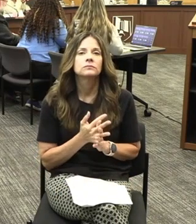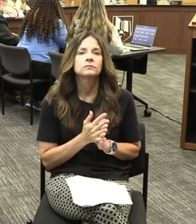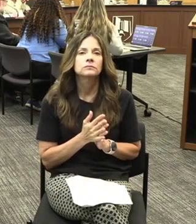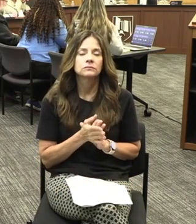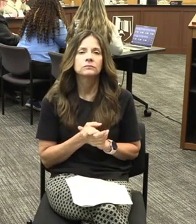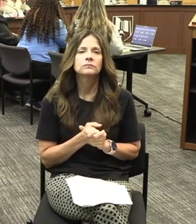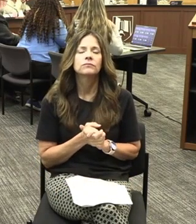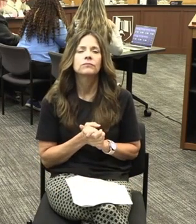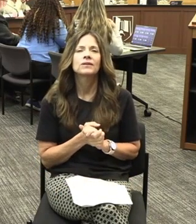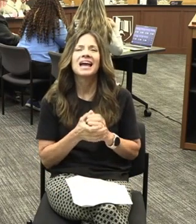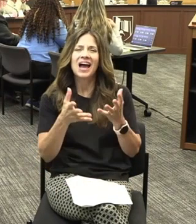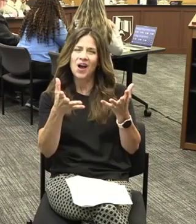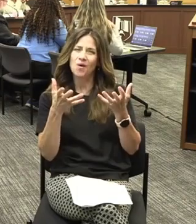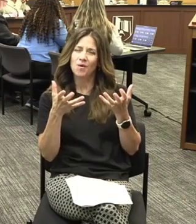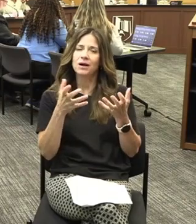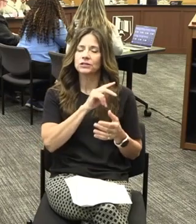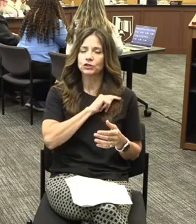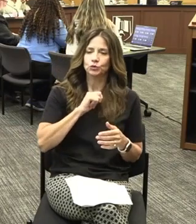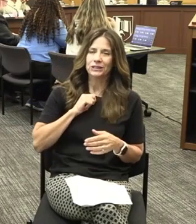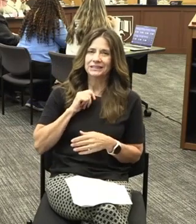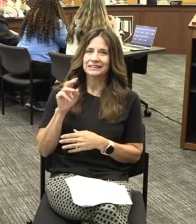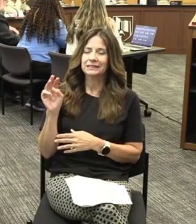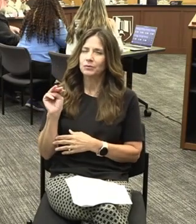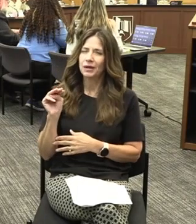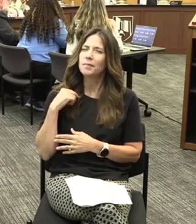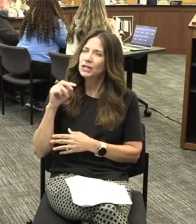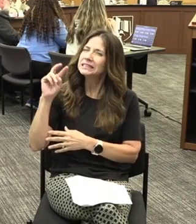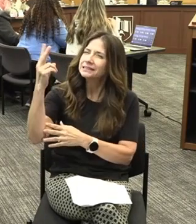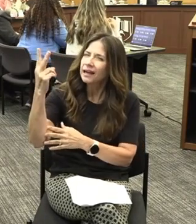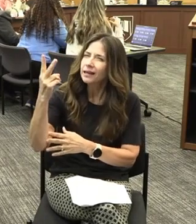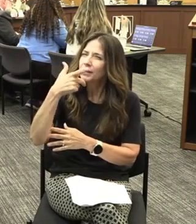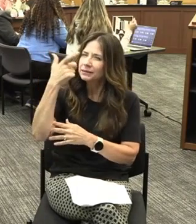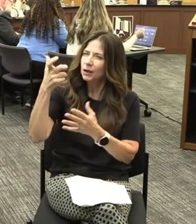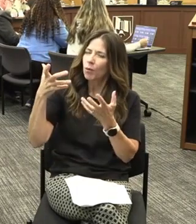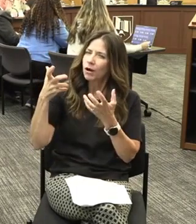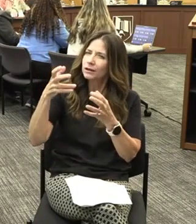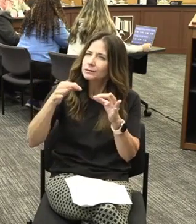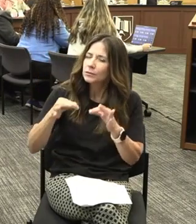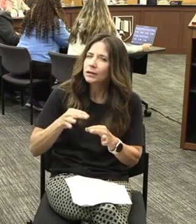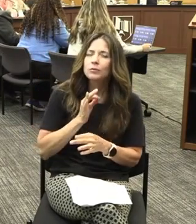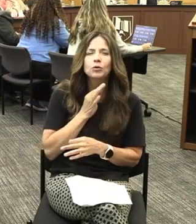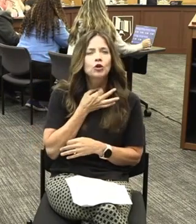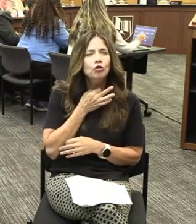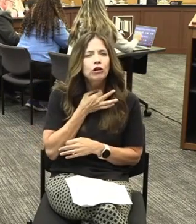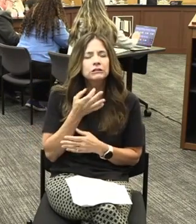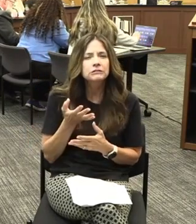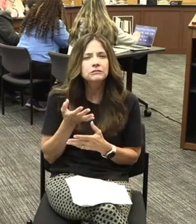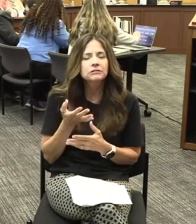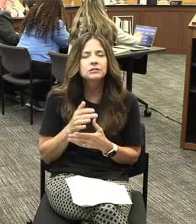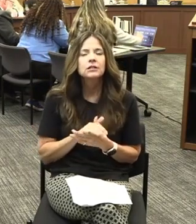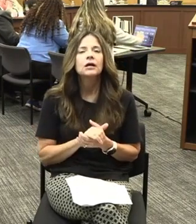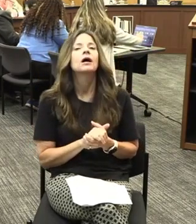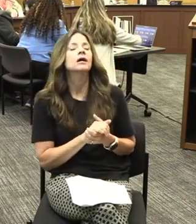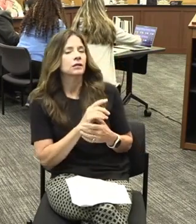I want her to explain, so I'm gonna go ahead and second that. I'm curious. Yeah, thank you, Trustee Morales.